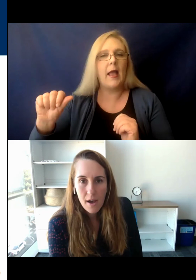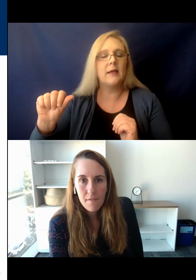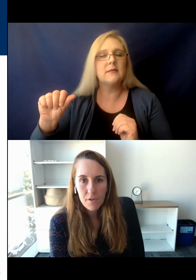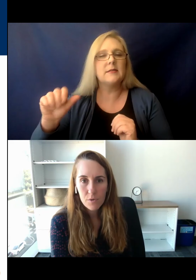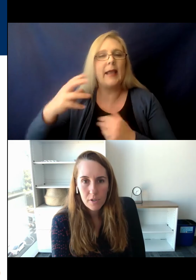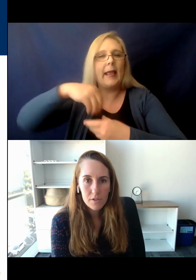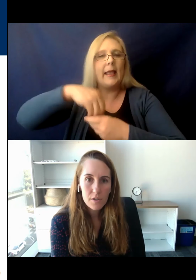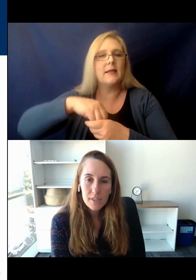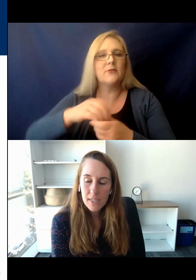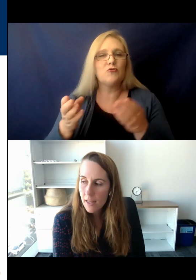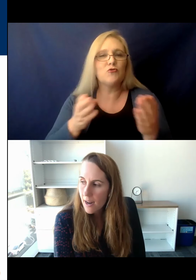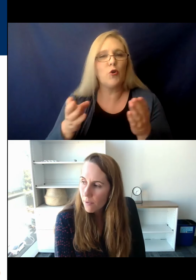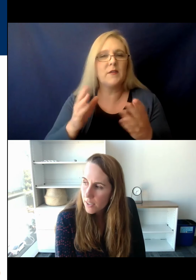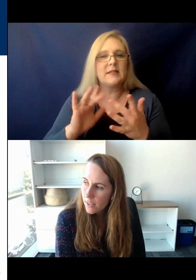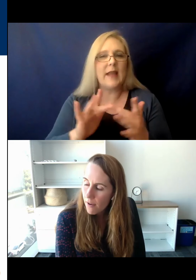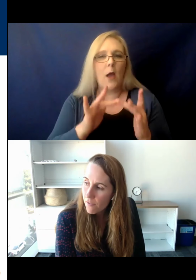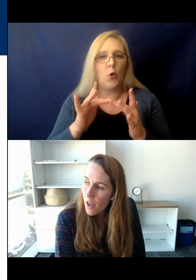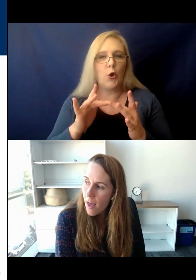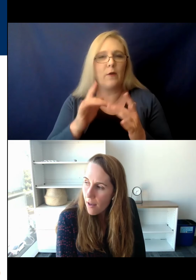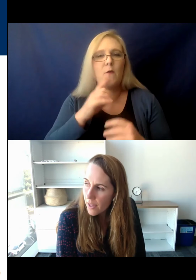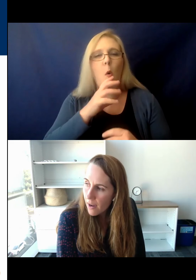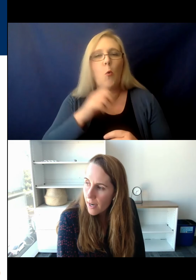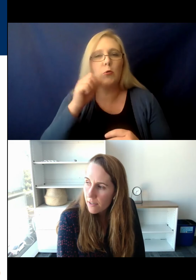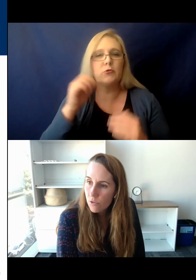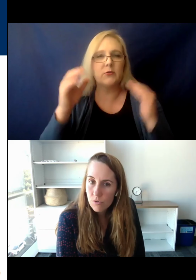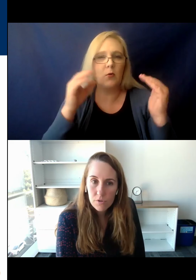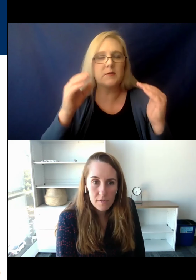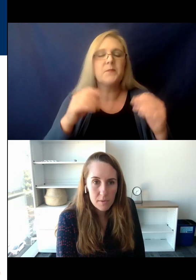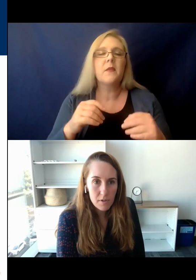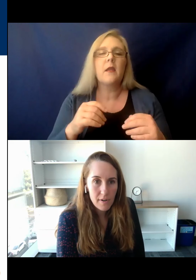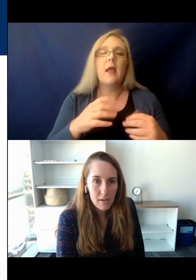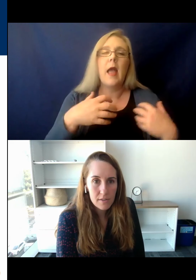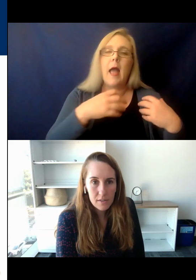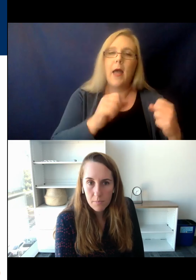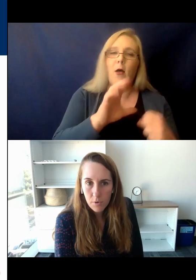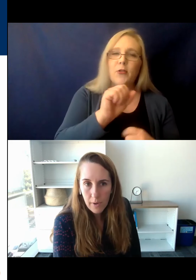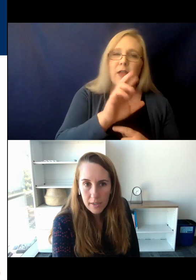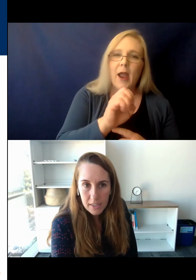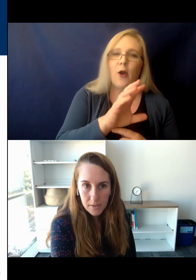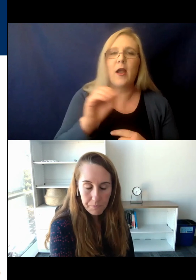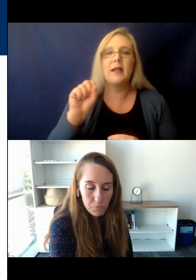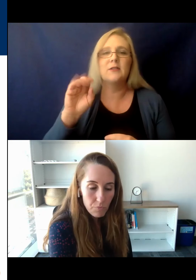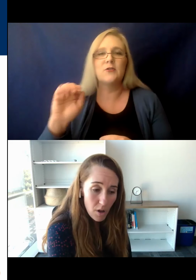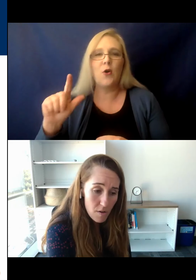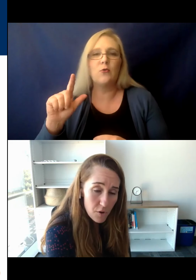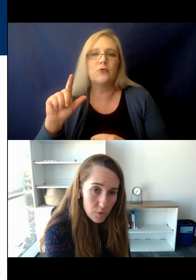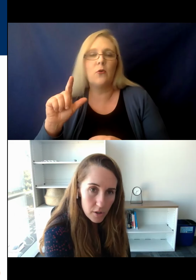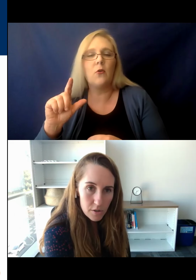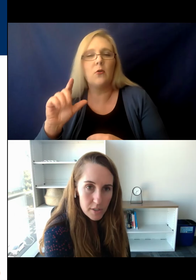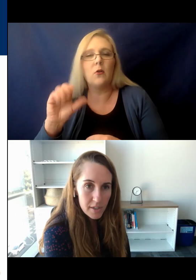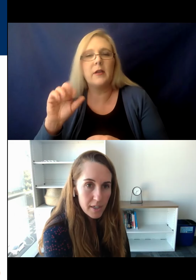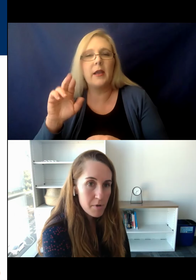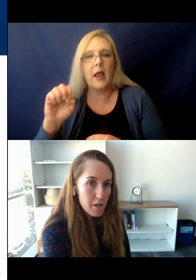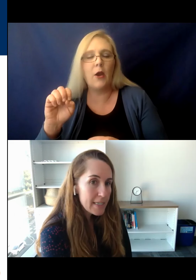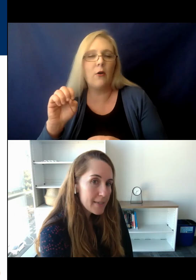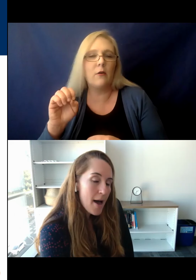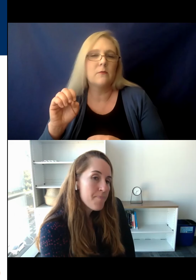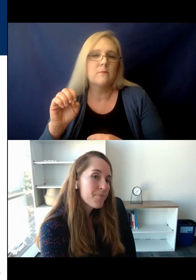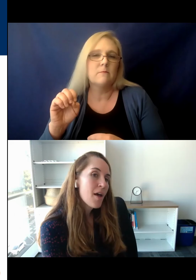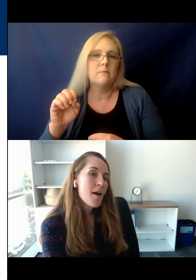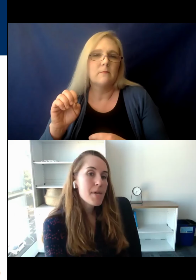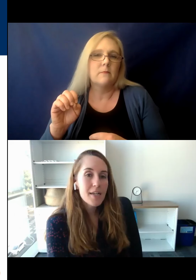networks for older adults, and the networks of healthcare and social service providers that support wellness for older adults in their